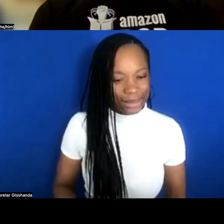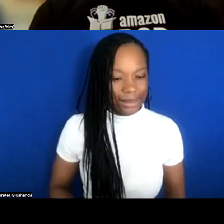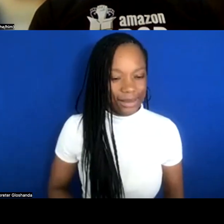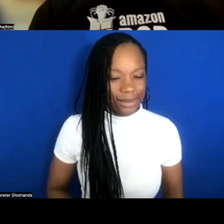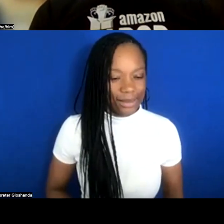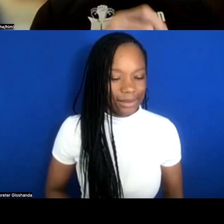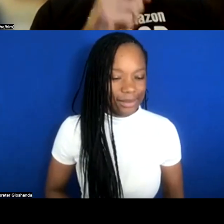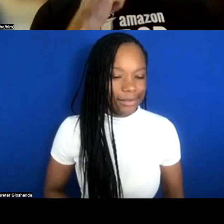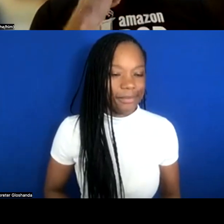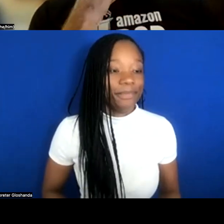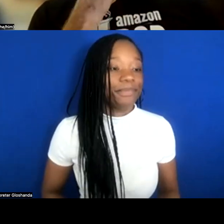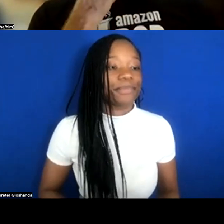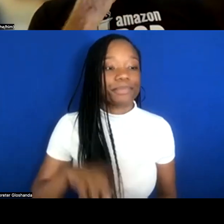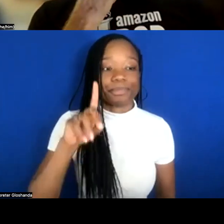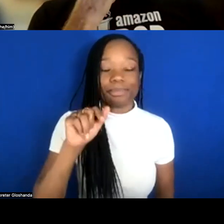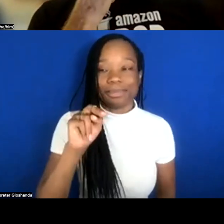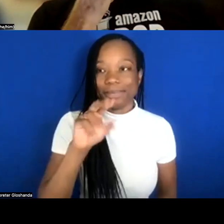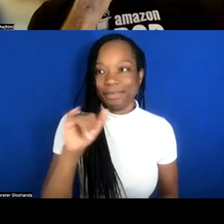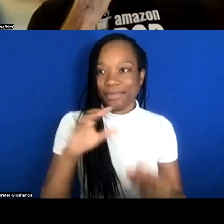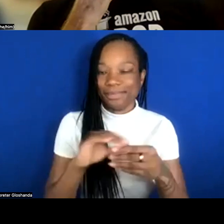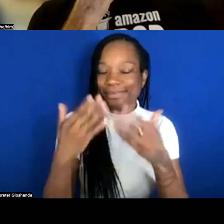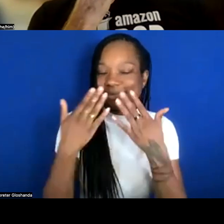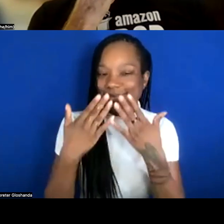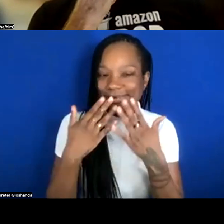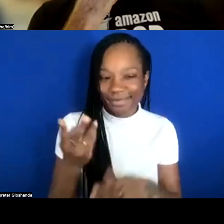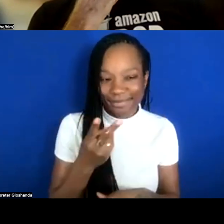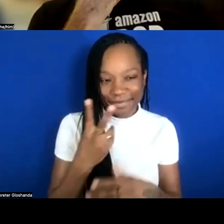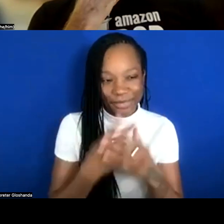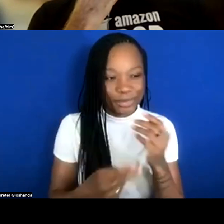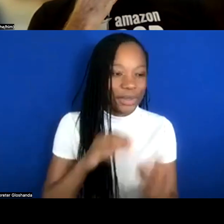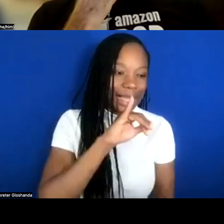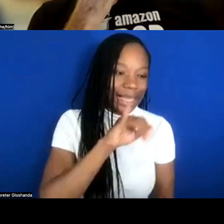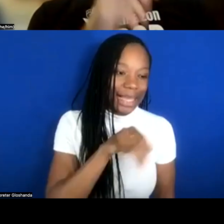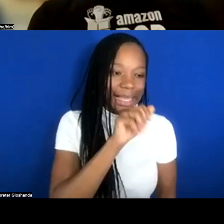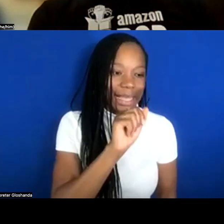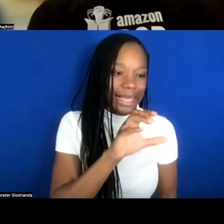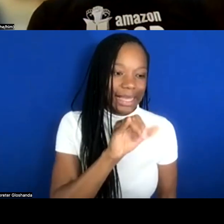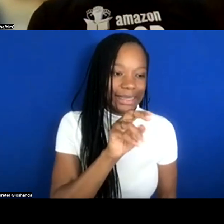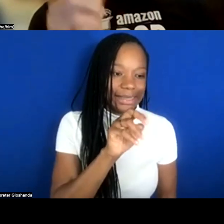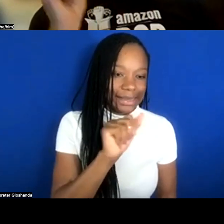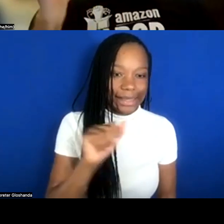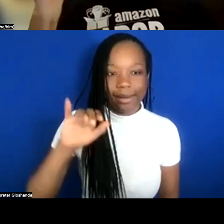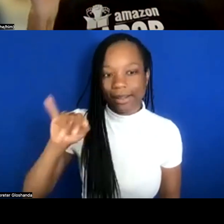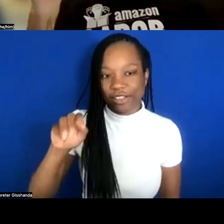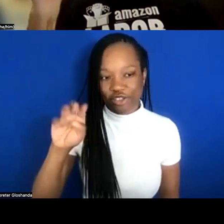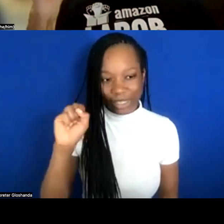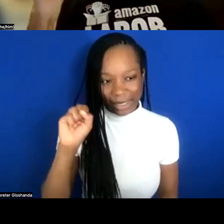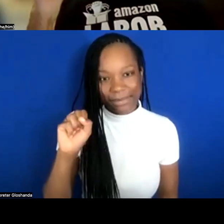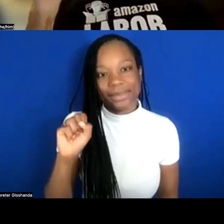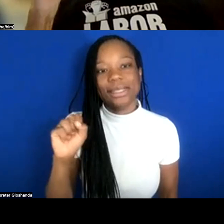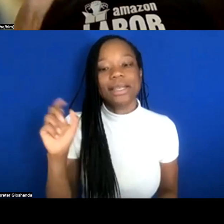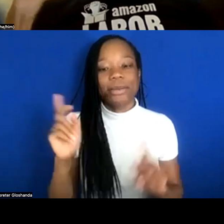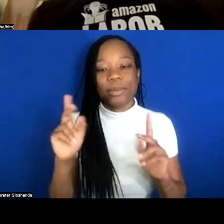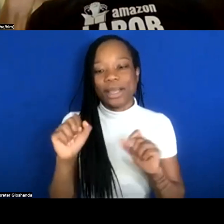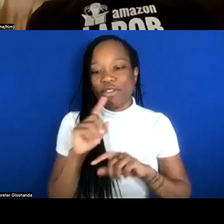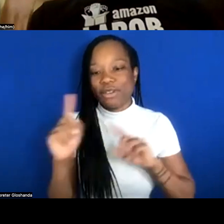Awesome. Thank you so much. Thank you both of you, Jacinta and James. Folks can, you know, react with